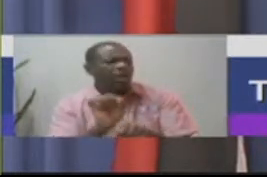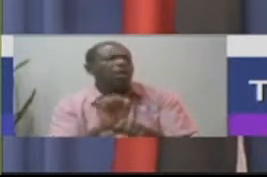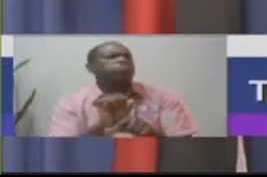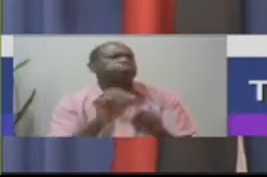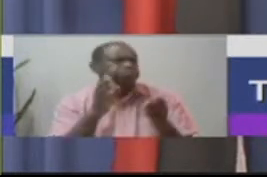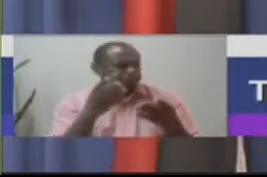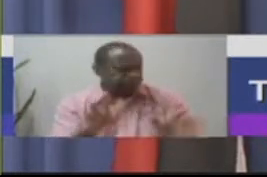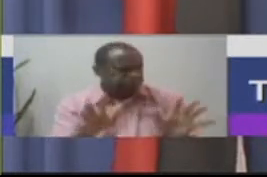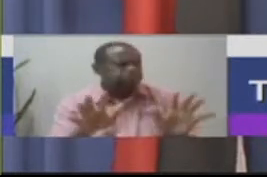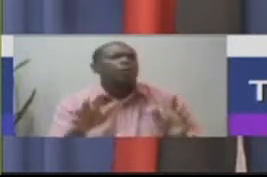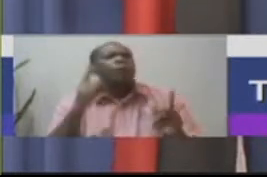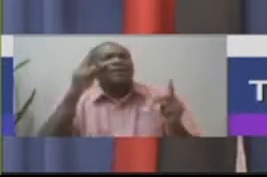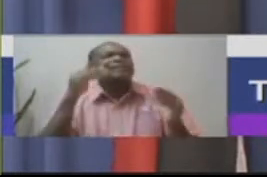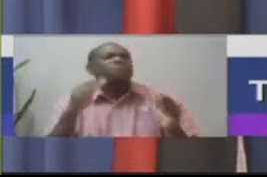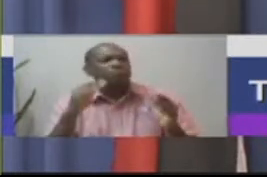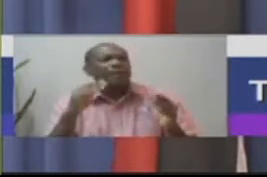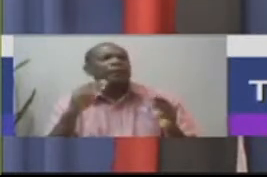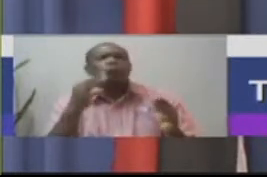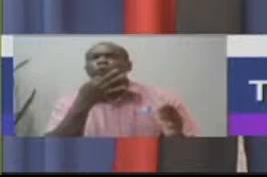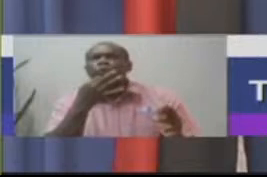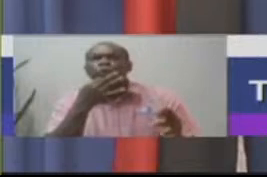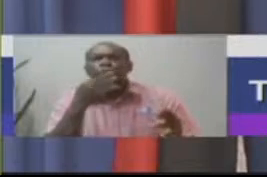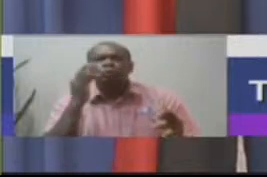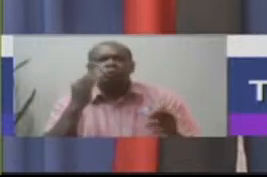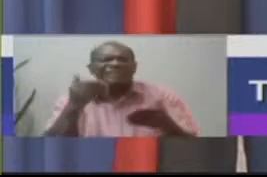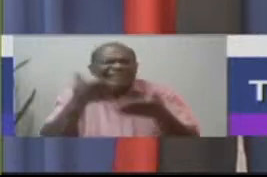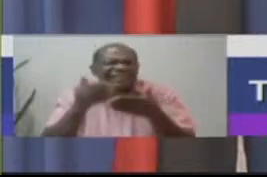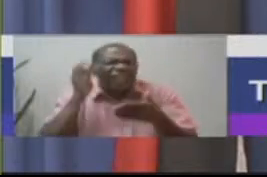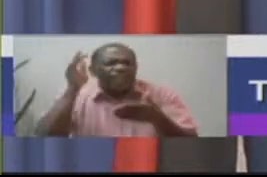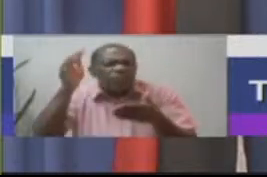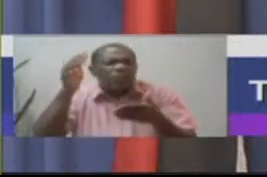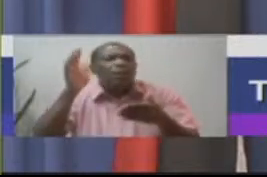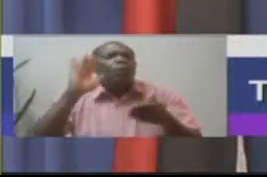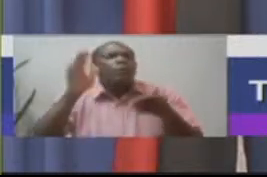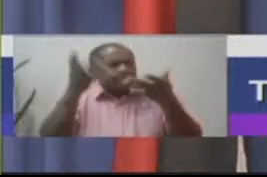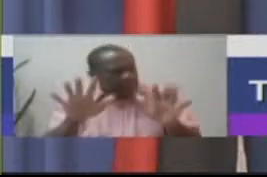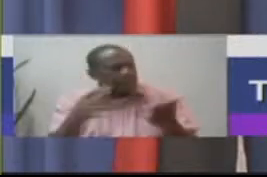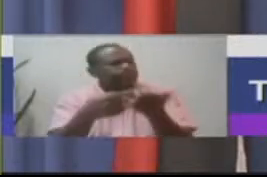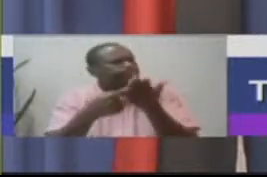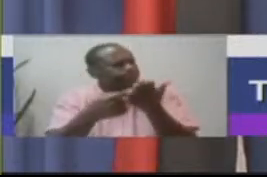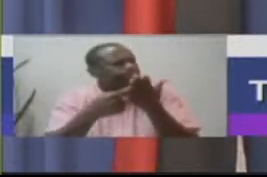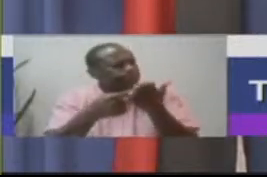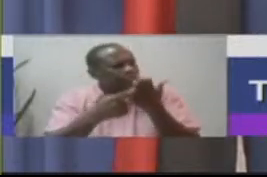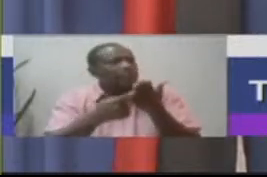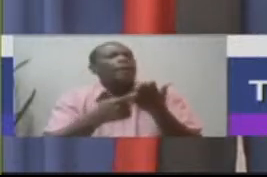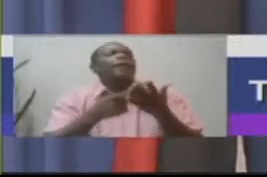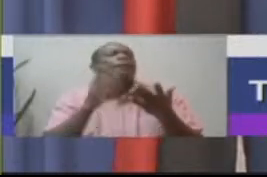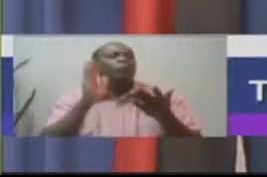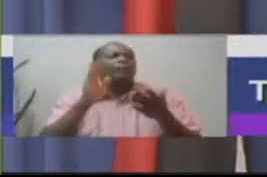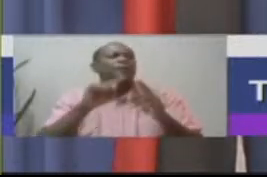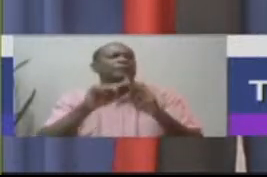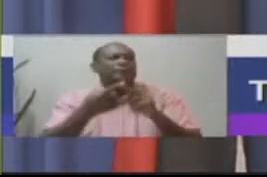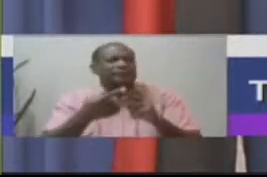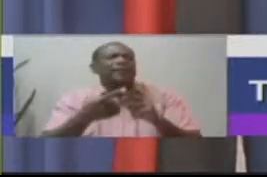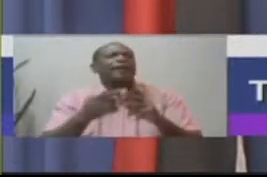those discussions will be concluded and the logistics of movement will start. So